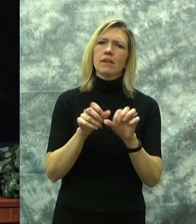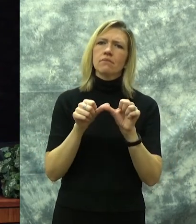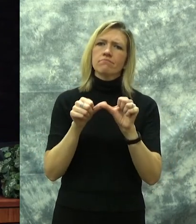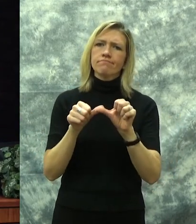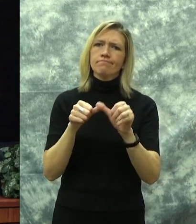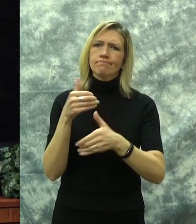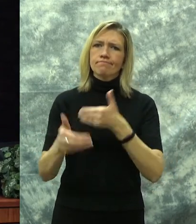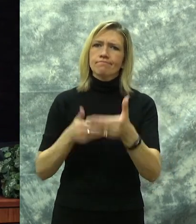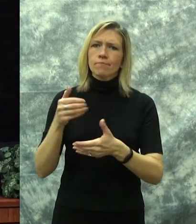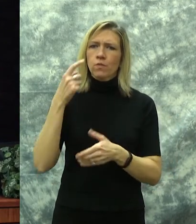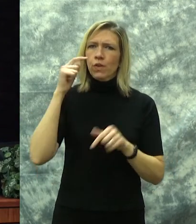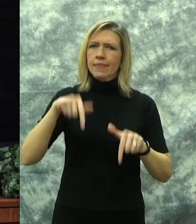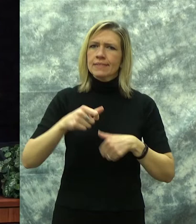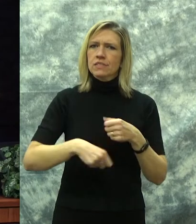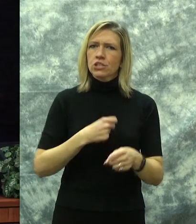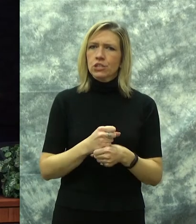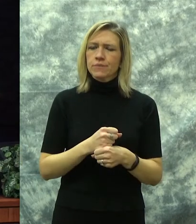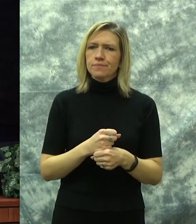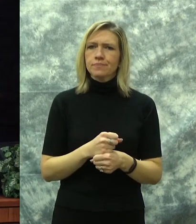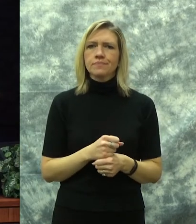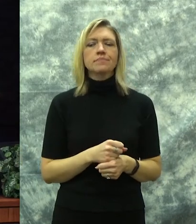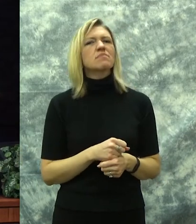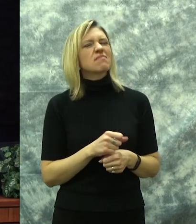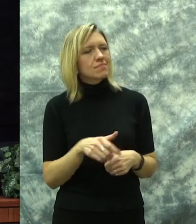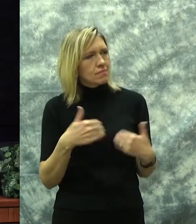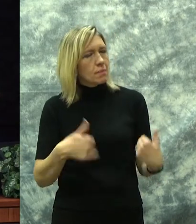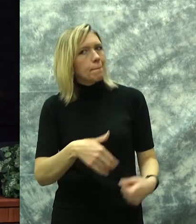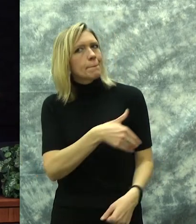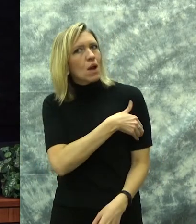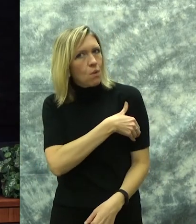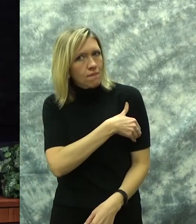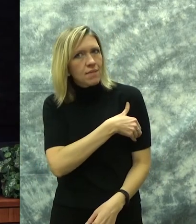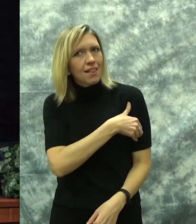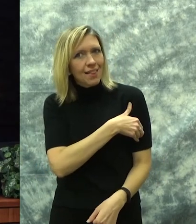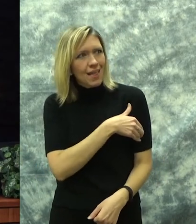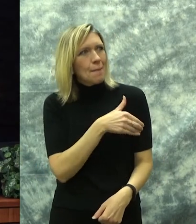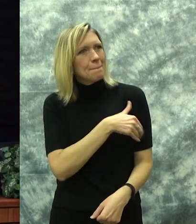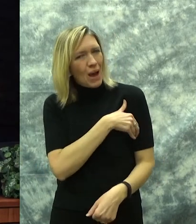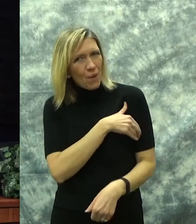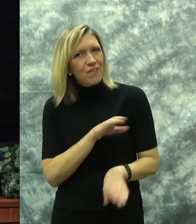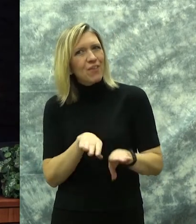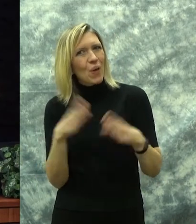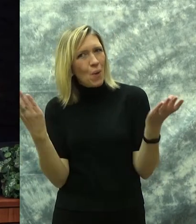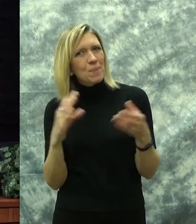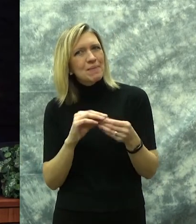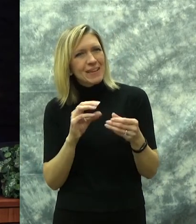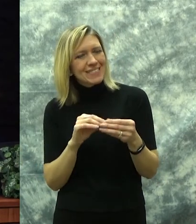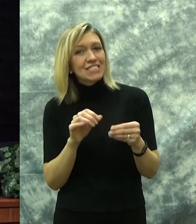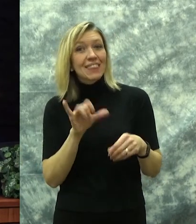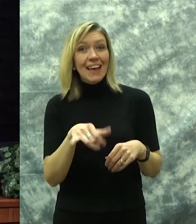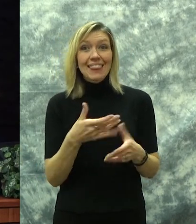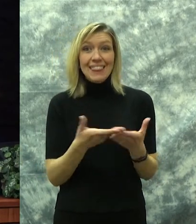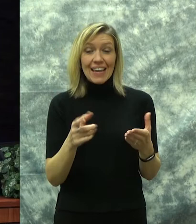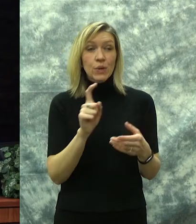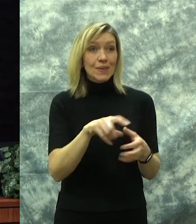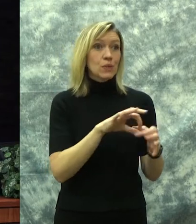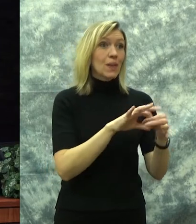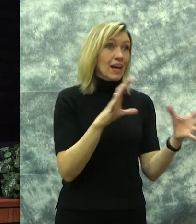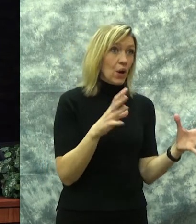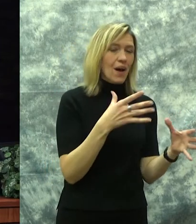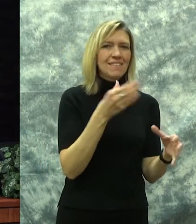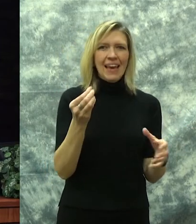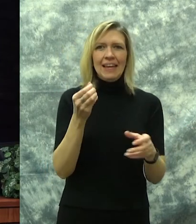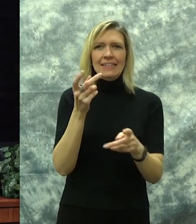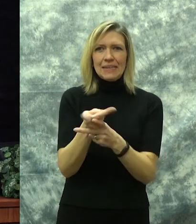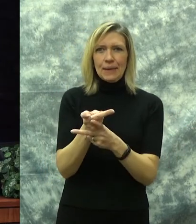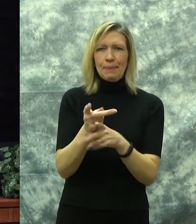Yeah, it's so powerful. What a powerful way to open a message, is to have the thing that you need to let go of and the thing you need to move forward with